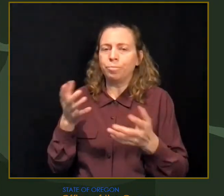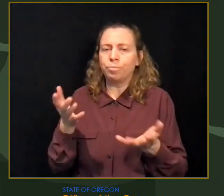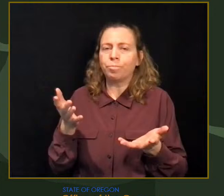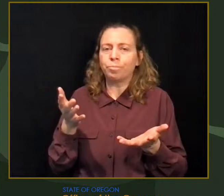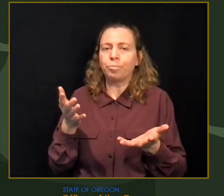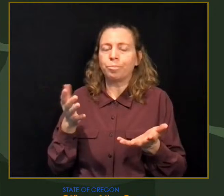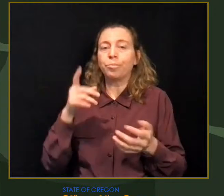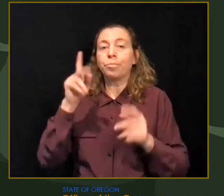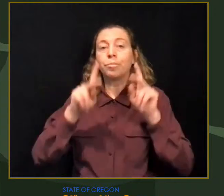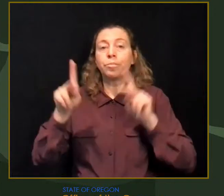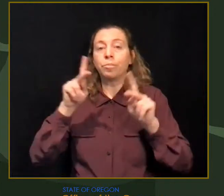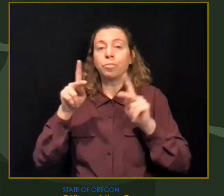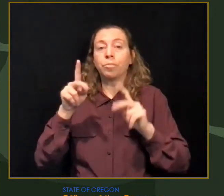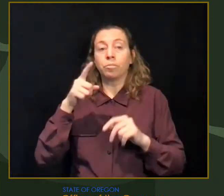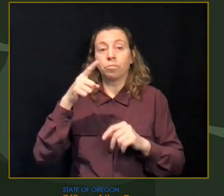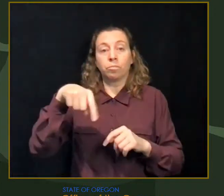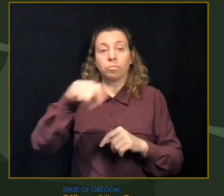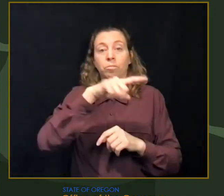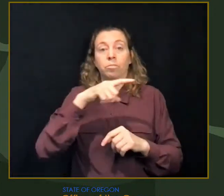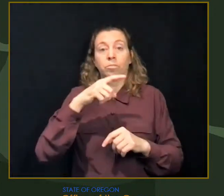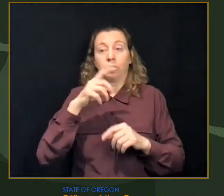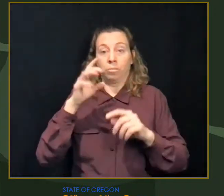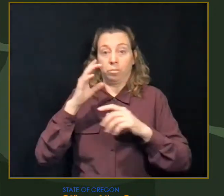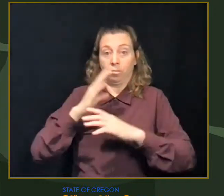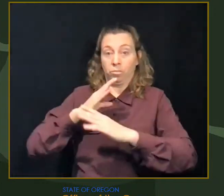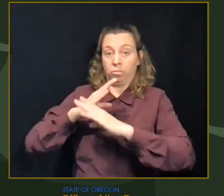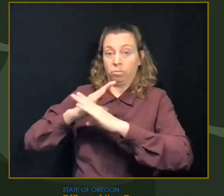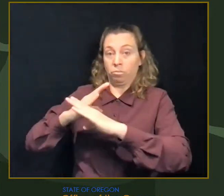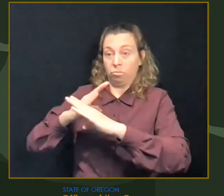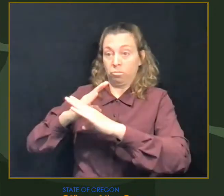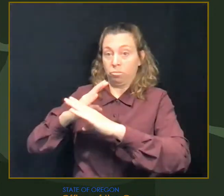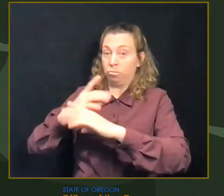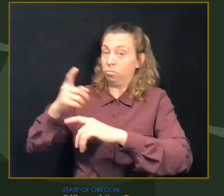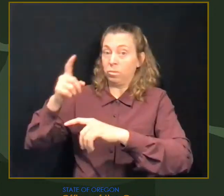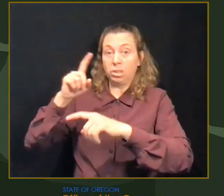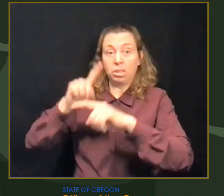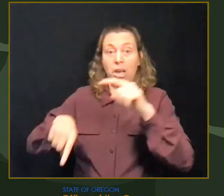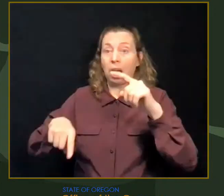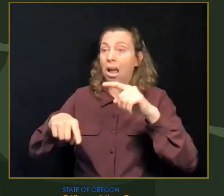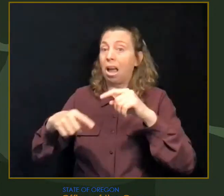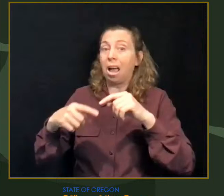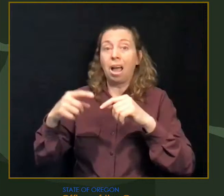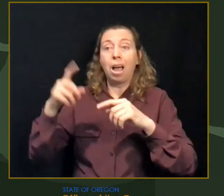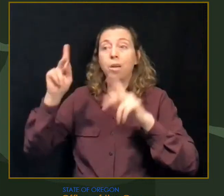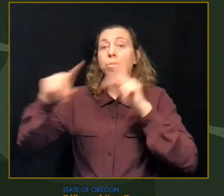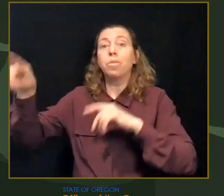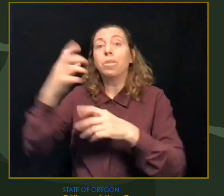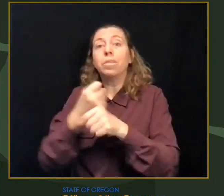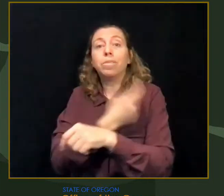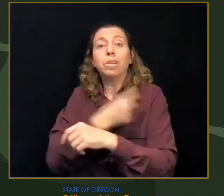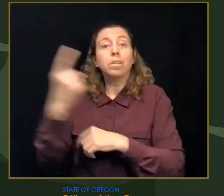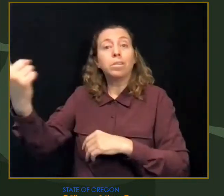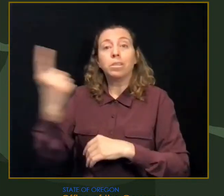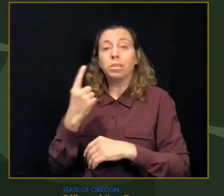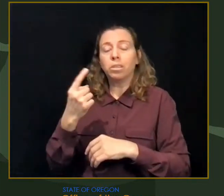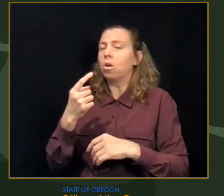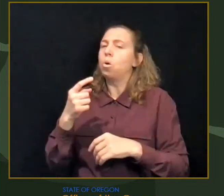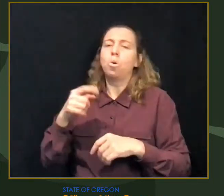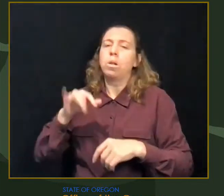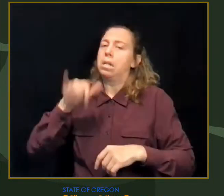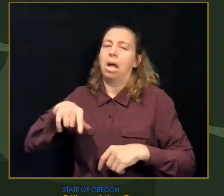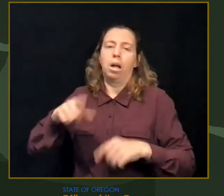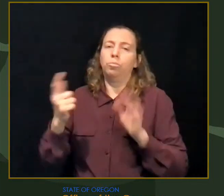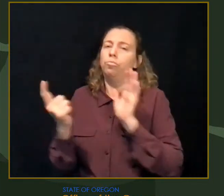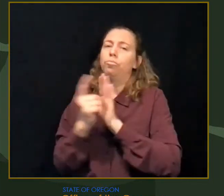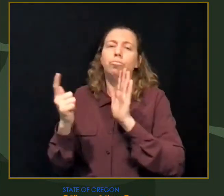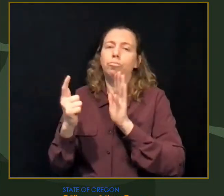to healthcare clinics. But as you are well aware, Oregon, along with 47 other states and the District